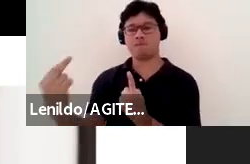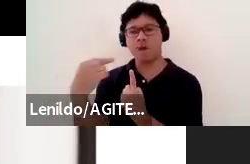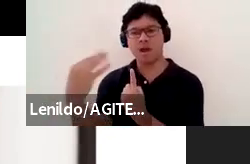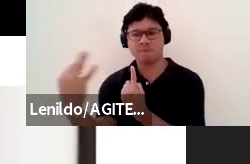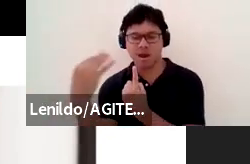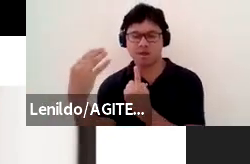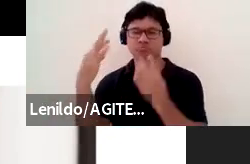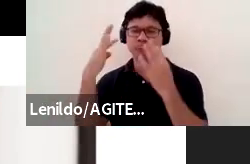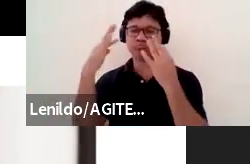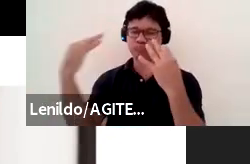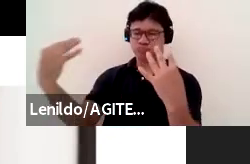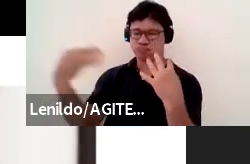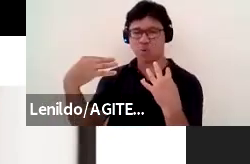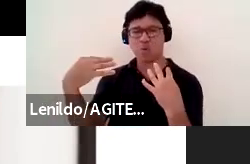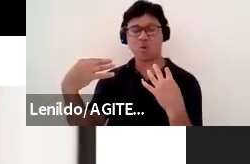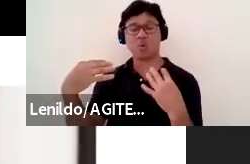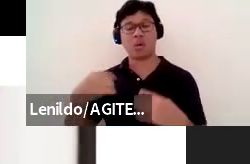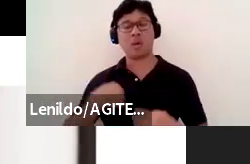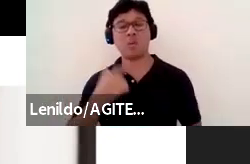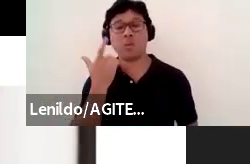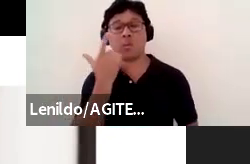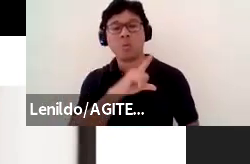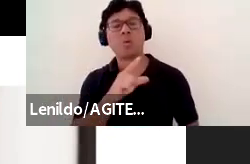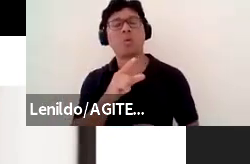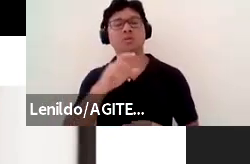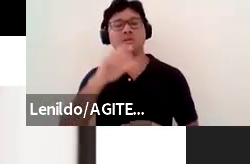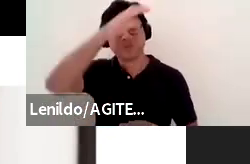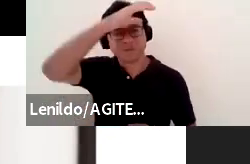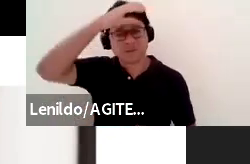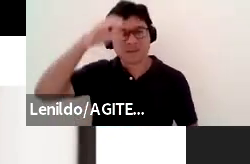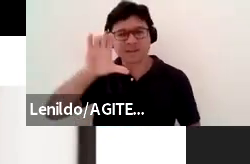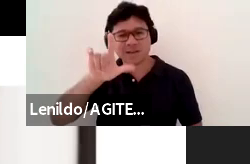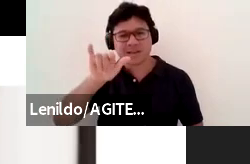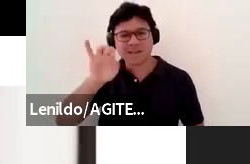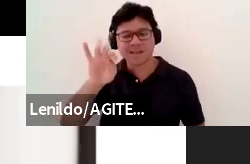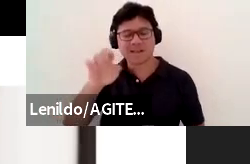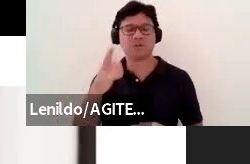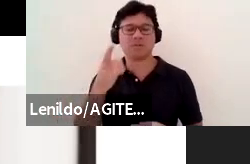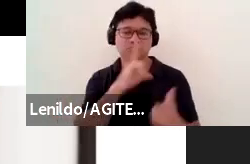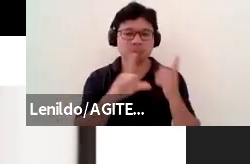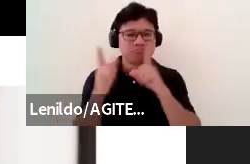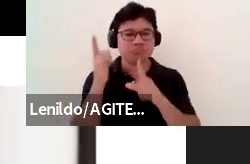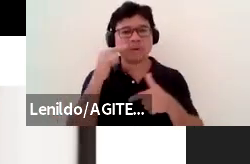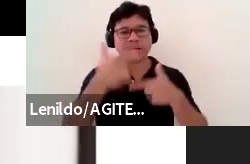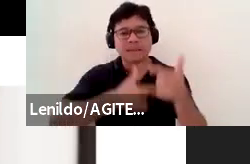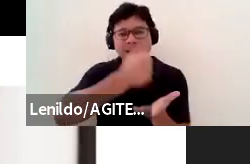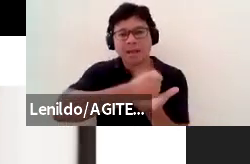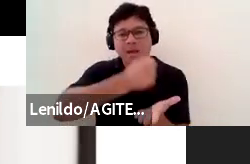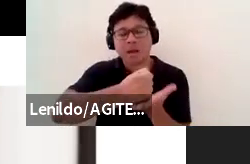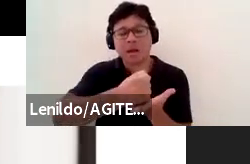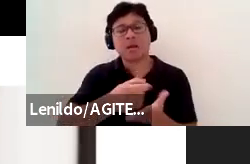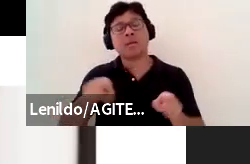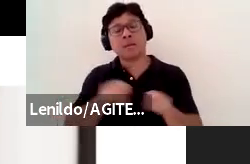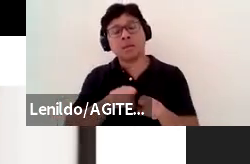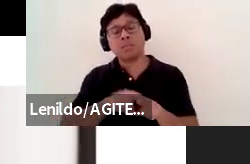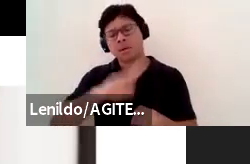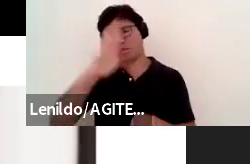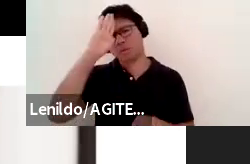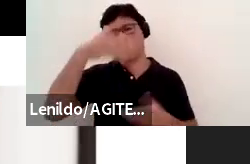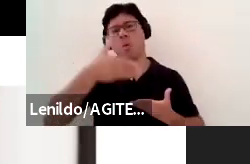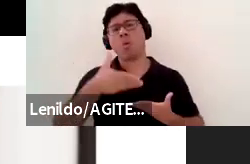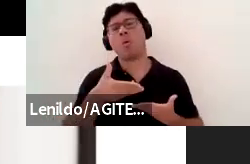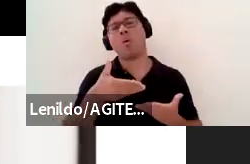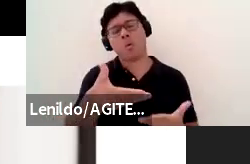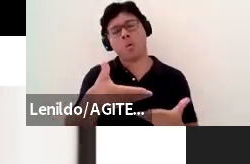able to secure more clients. But more importantly is I am sometimes invited to talk about this experience and then address